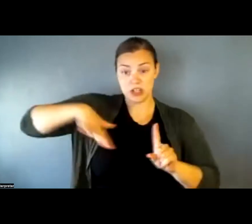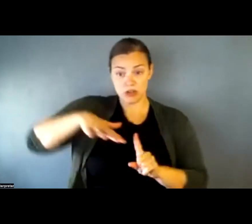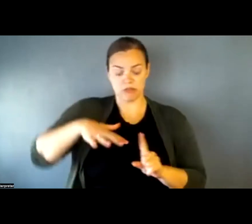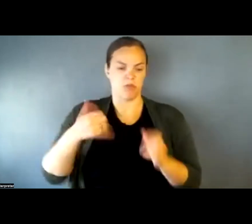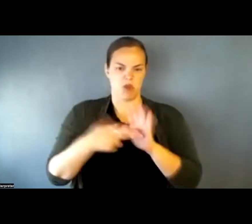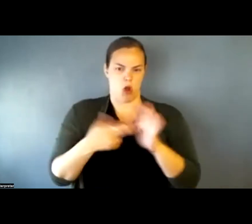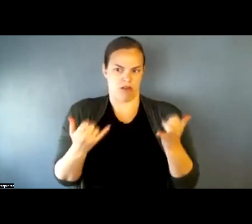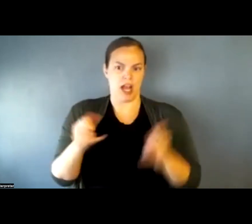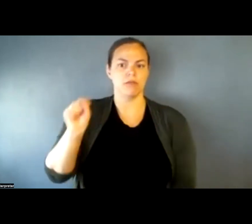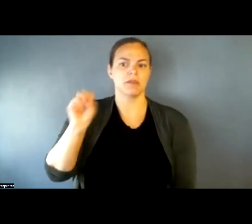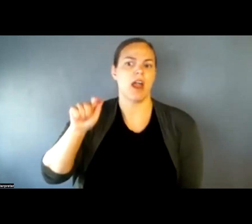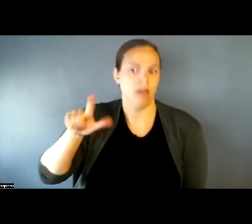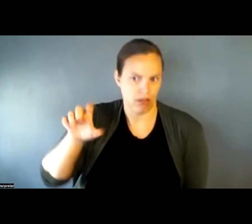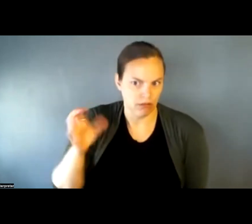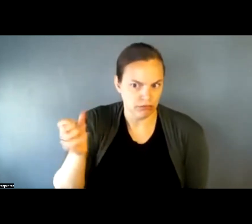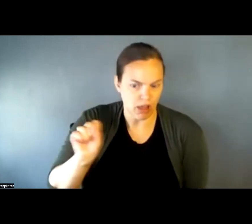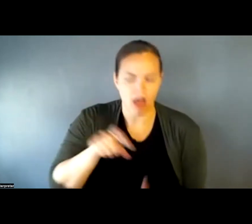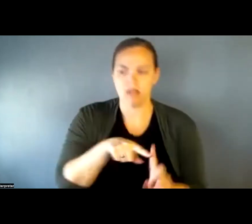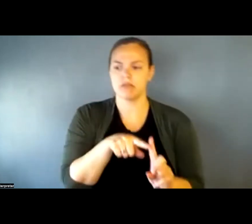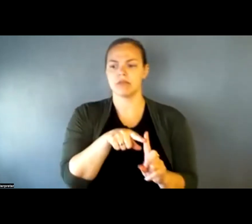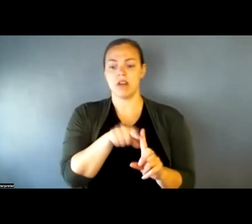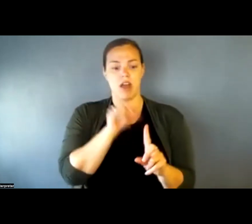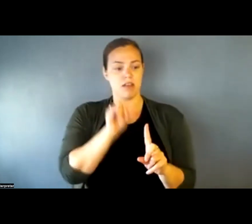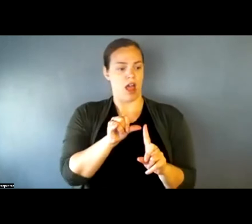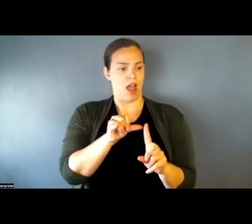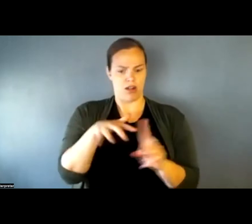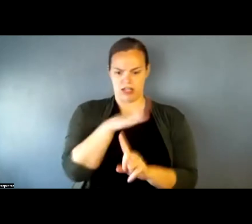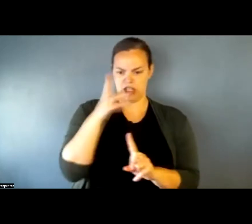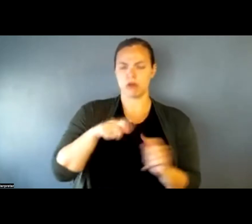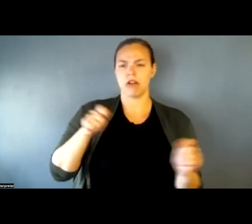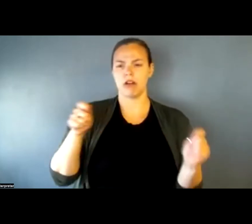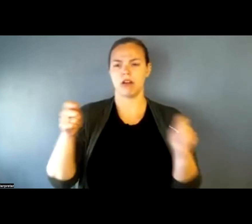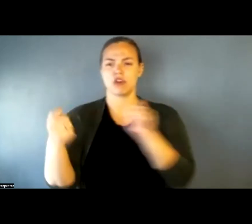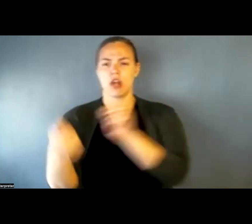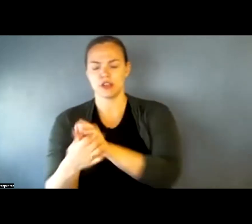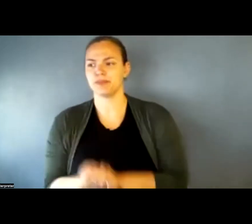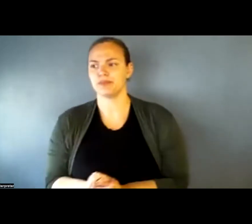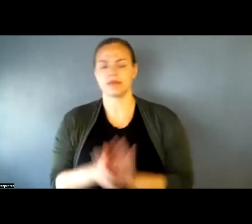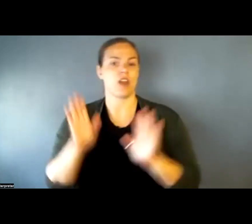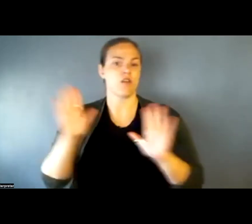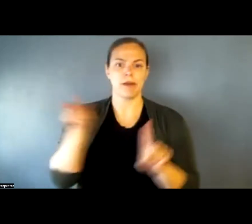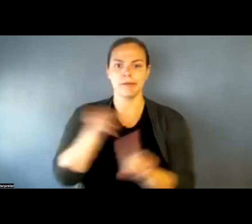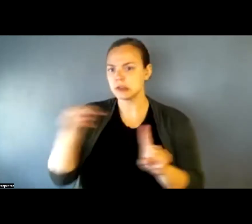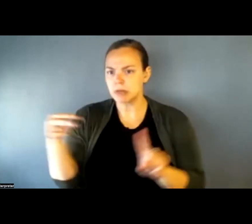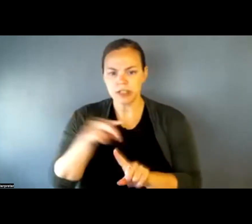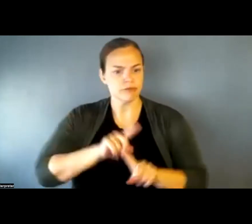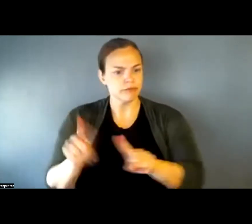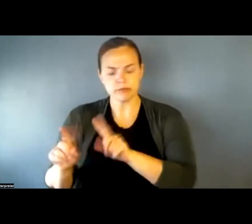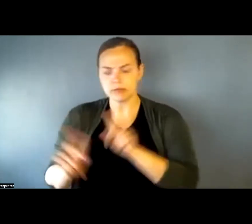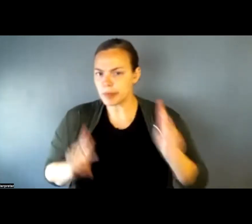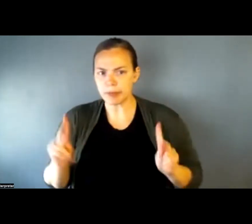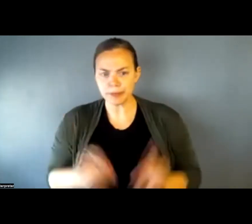call Seattle has changed over time. And we've got a great range of perspectives from a variety of